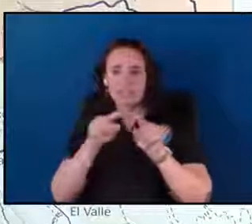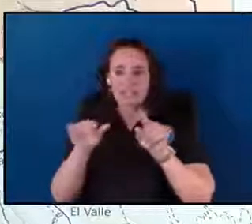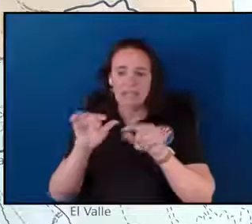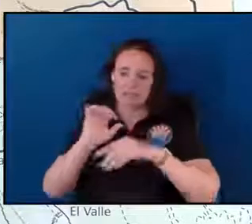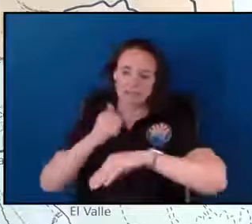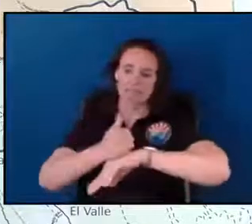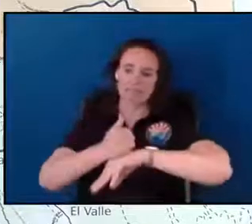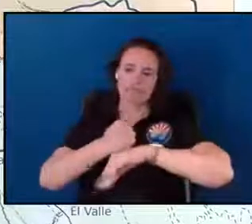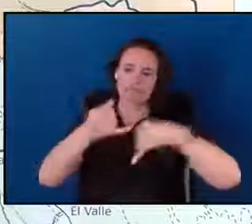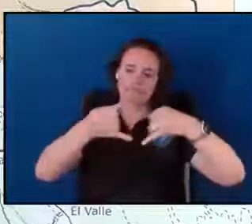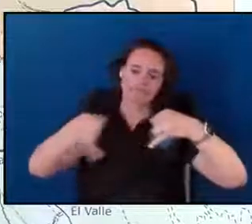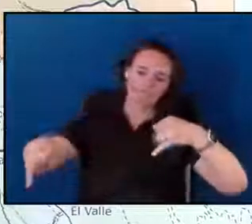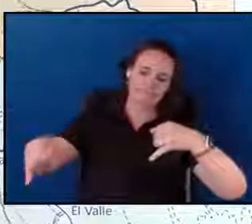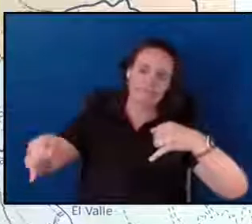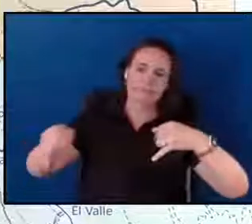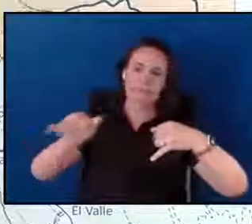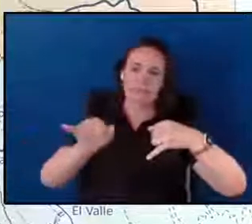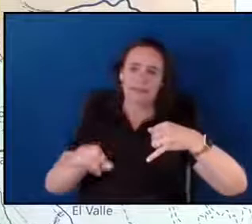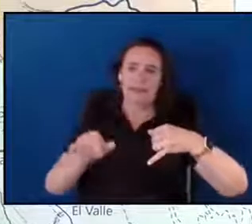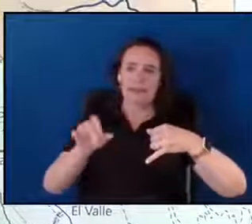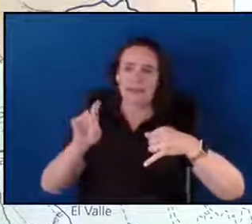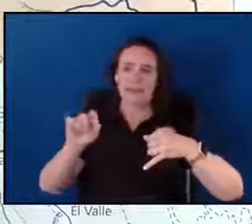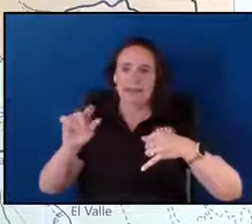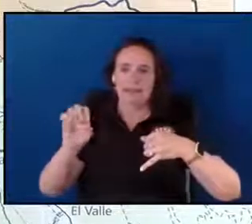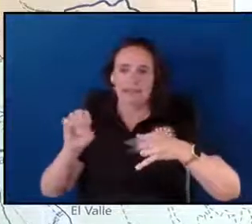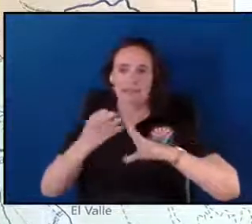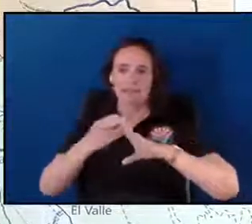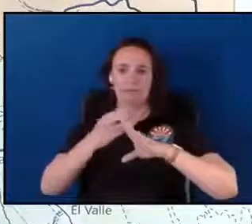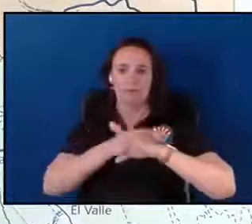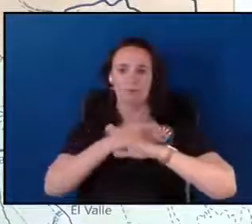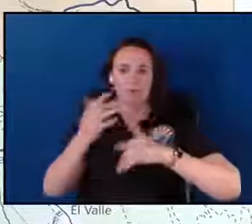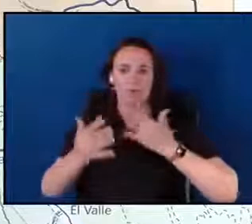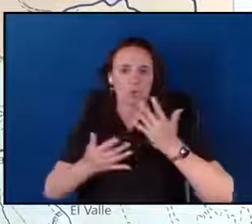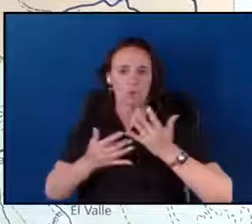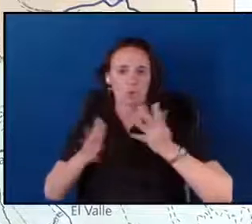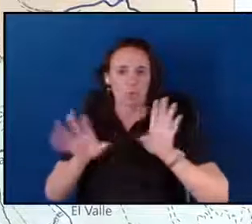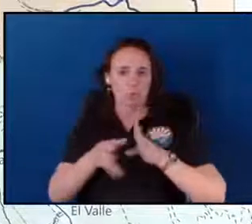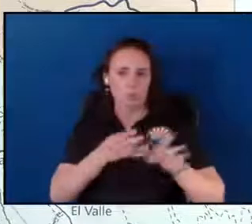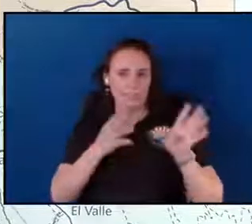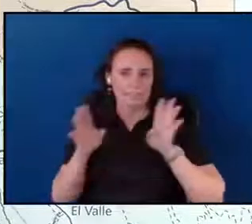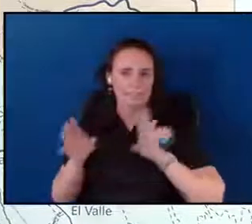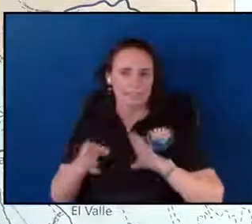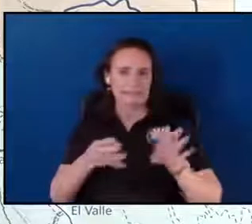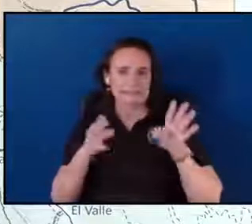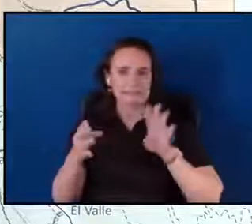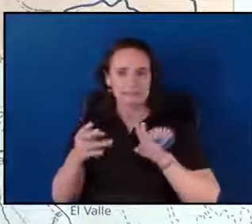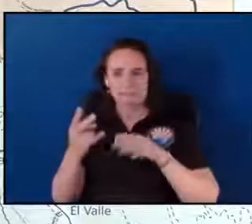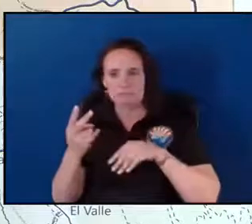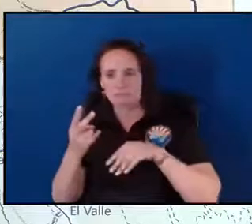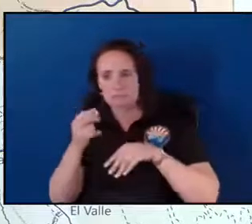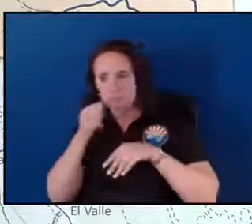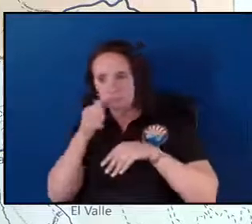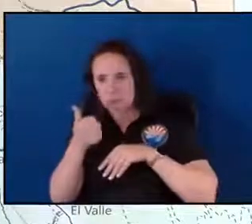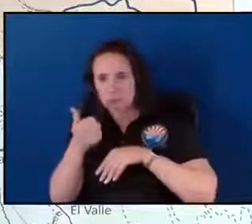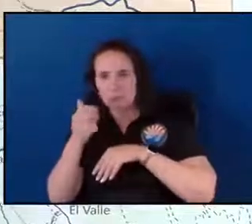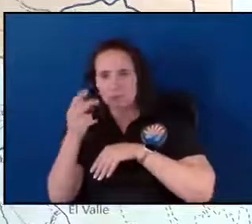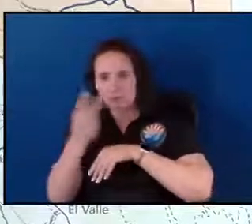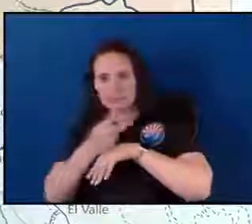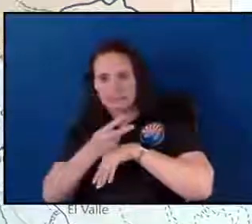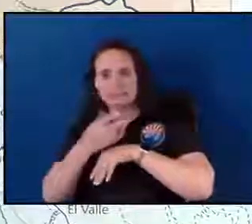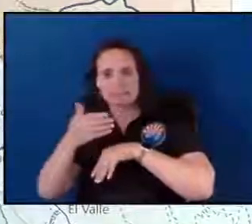secured ahead of the wind event that Carl spoke to, that we can expect in the coming days, and the critical fire weather, is a big